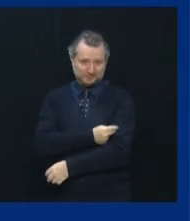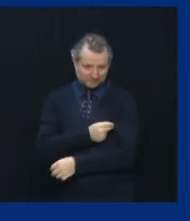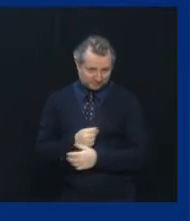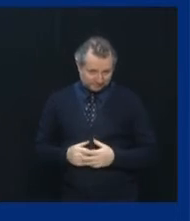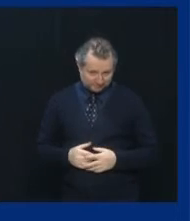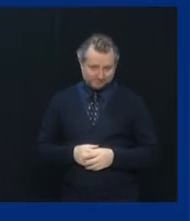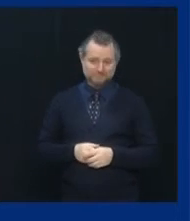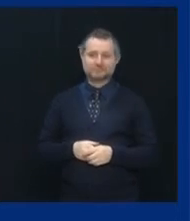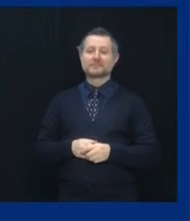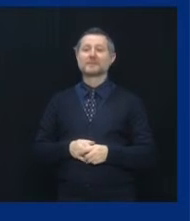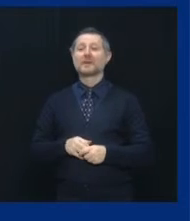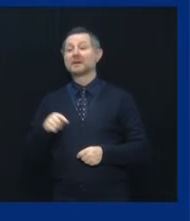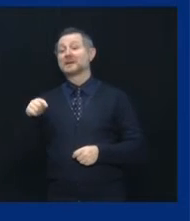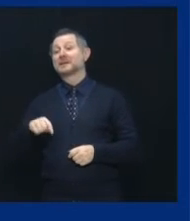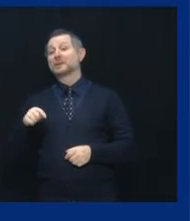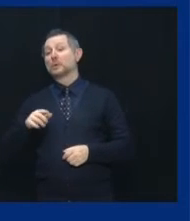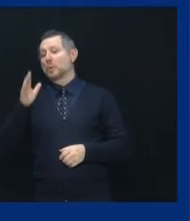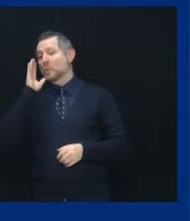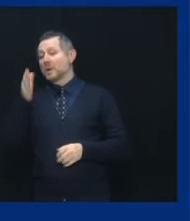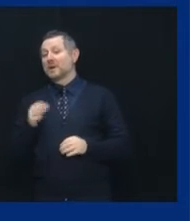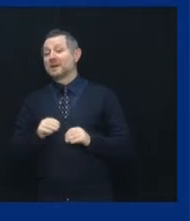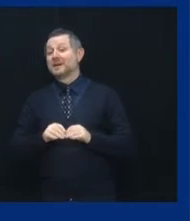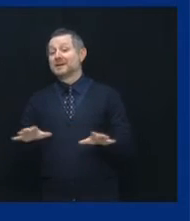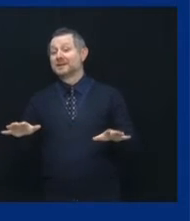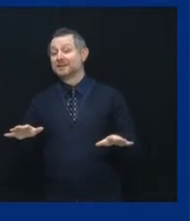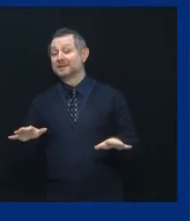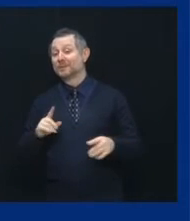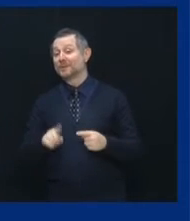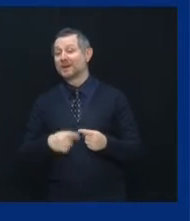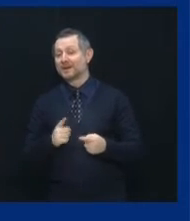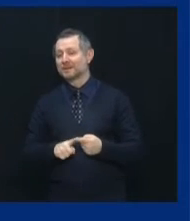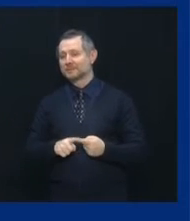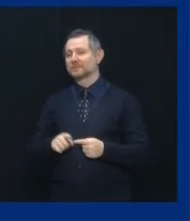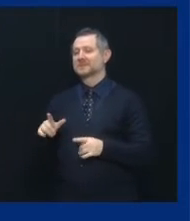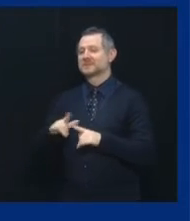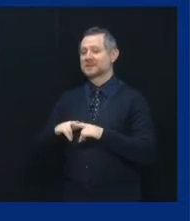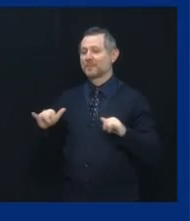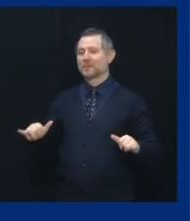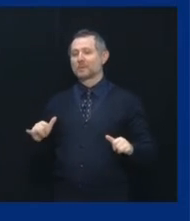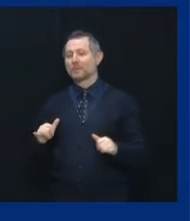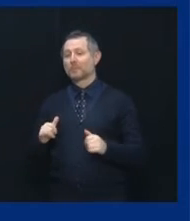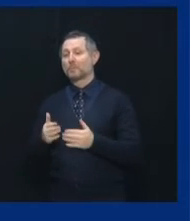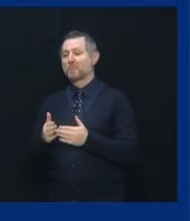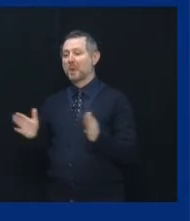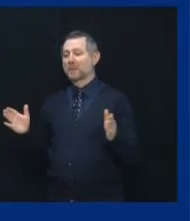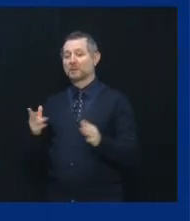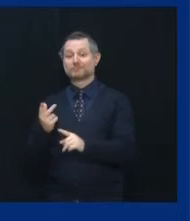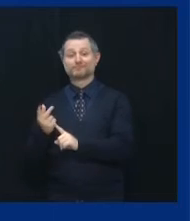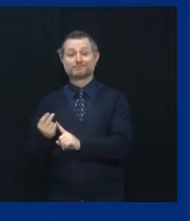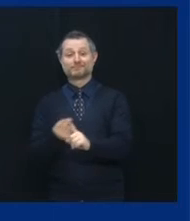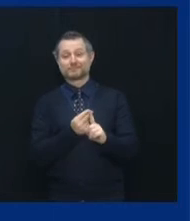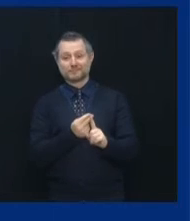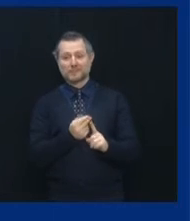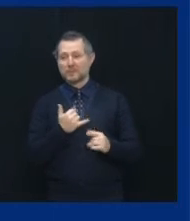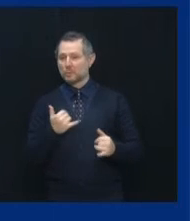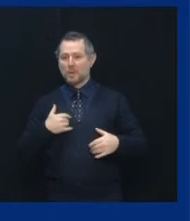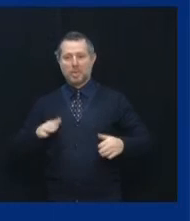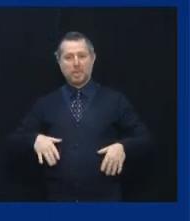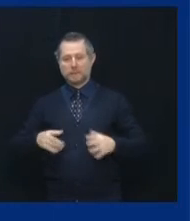timed for when it will be open to the public. We're not yet open to the public, right? We're doing healthcare